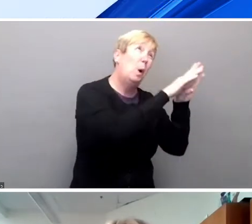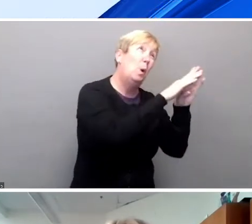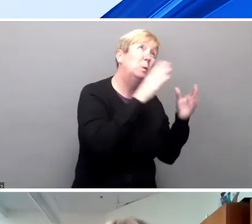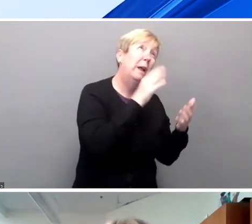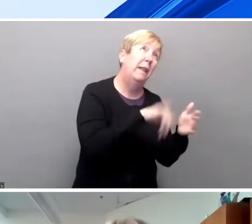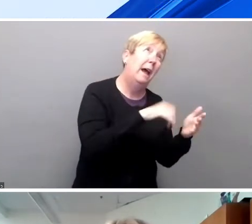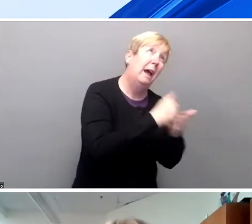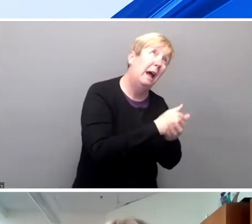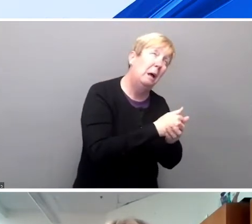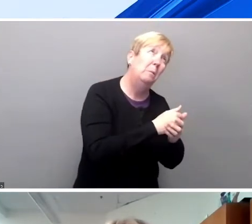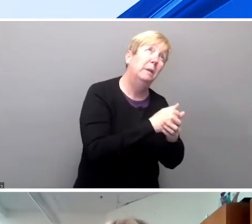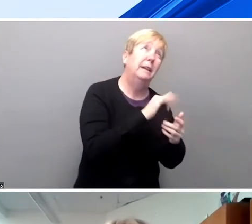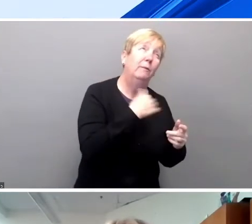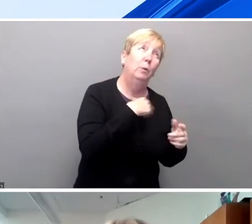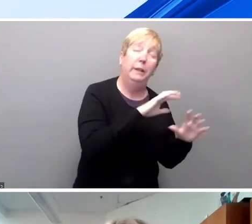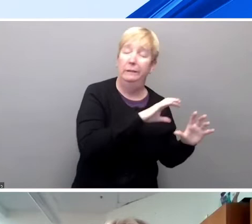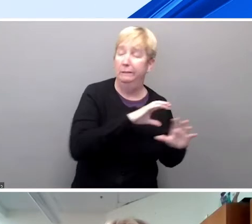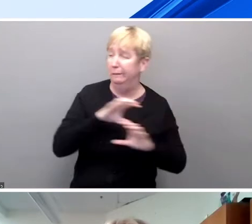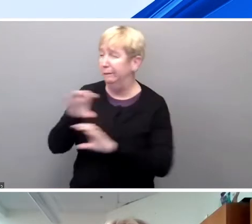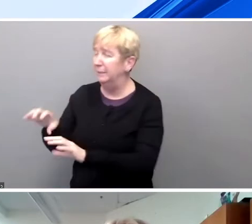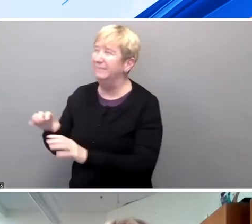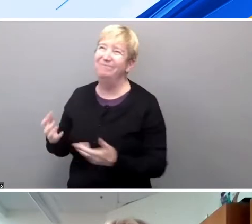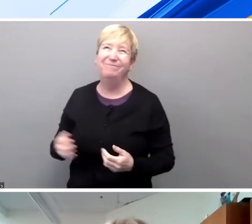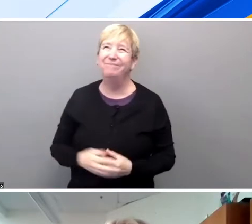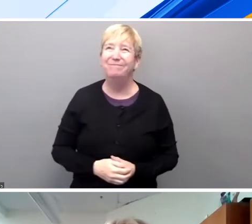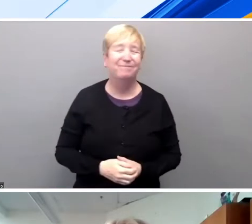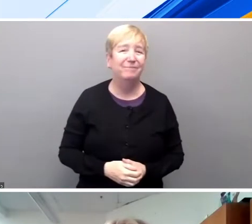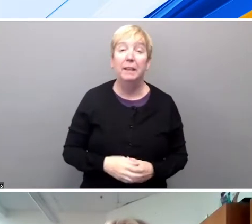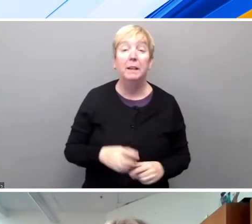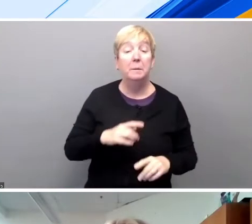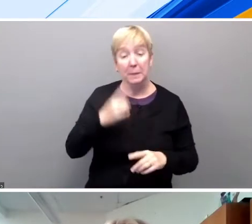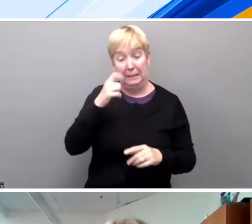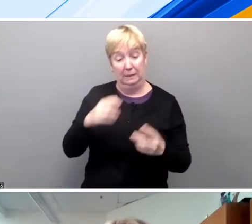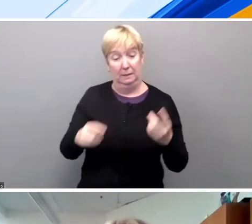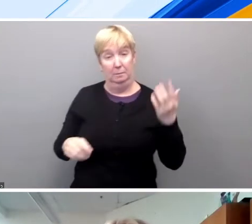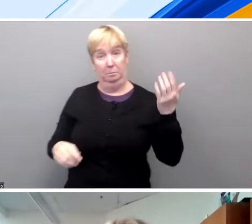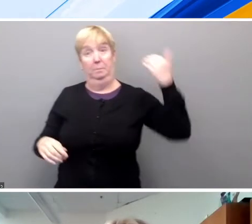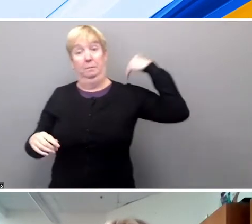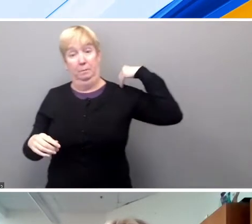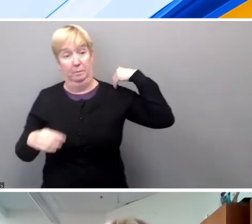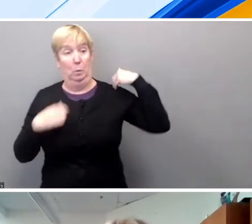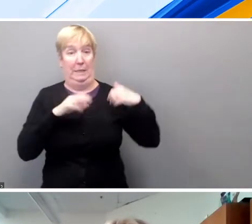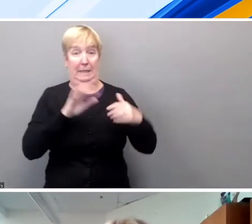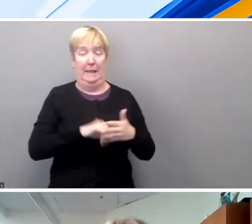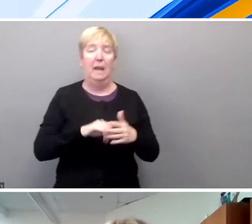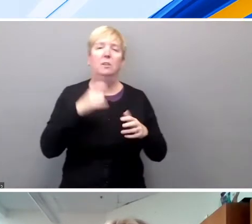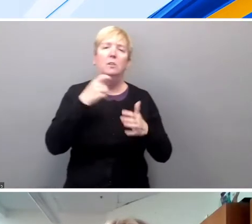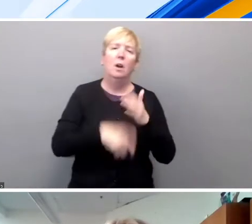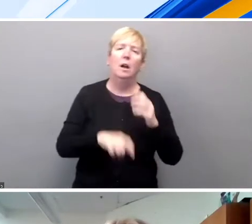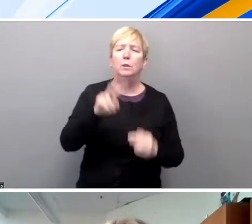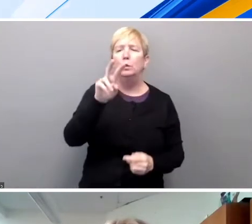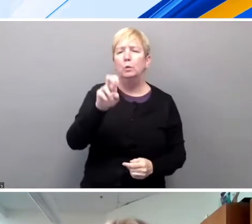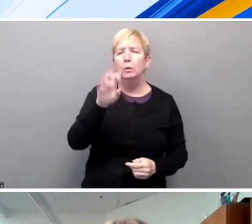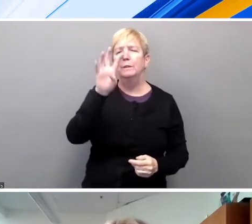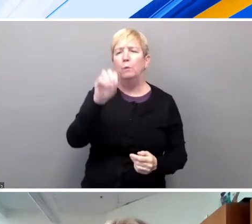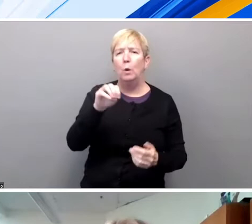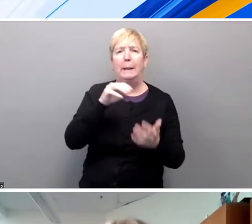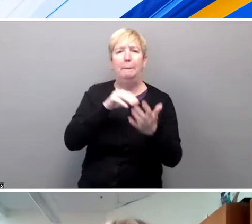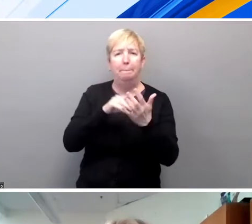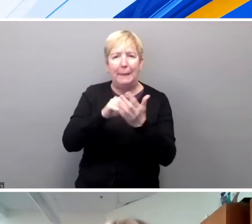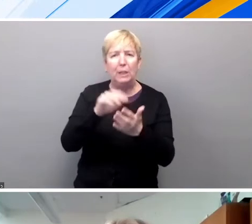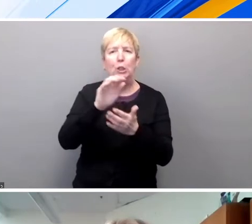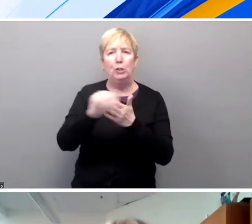time we did this in March and April, the cost was in the neighborhood of $240 million of lost revenue to hospitals. And